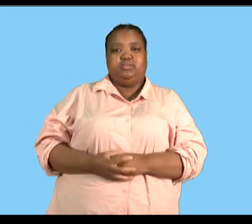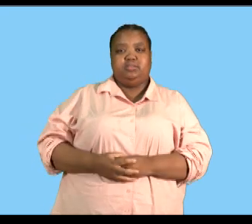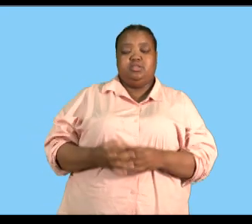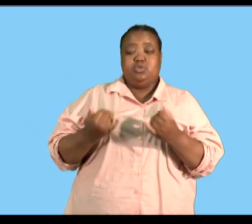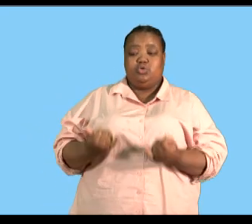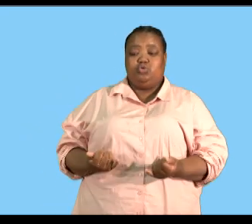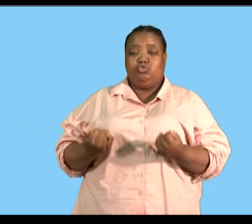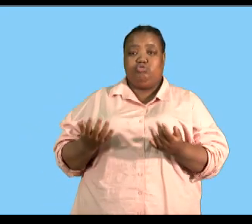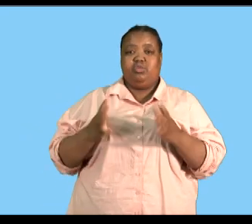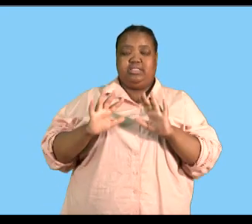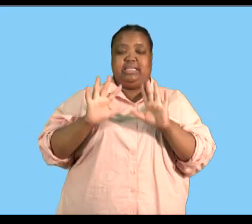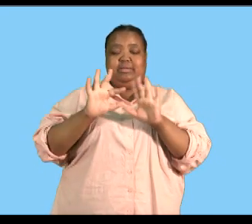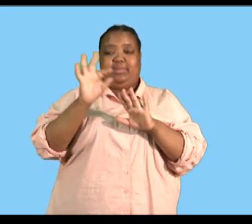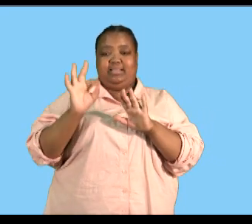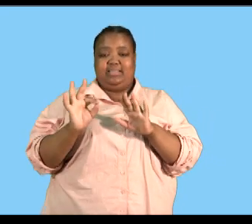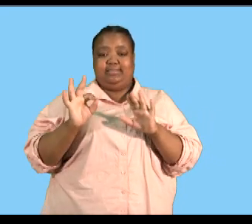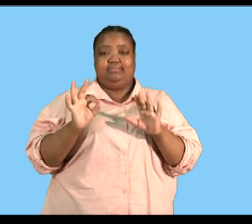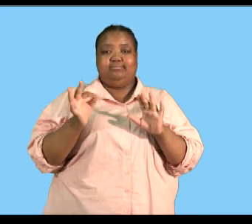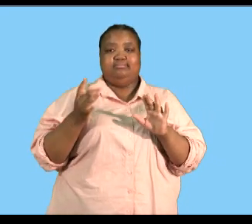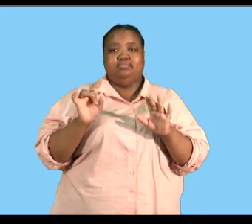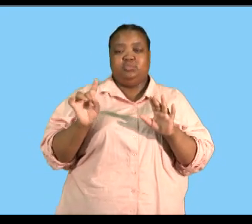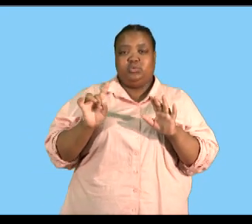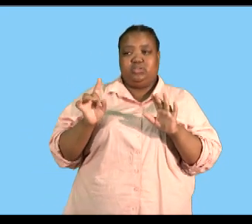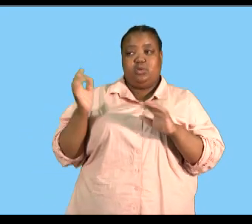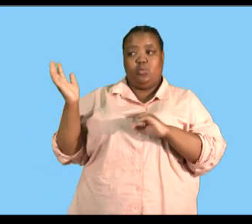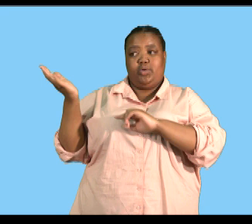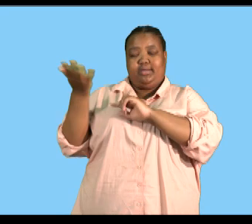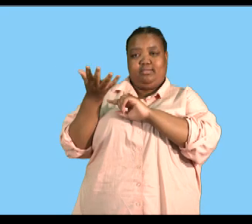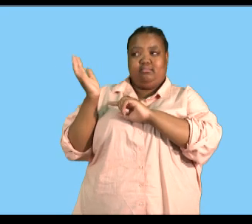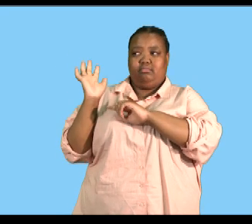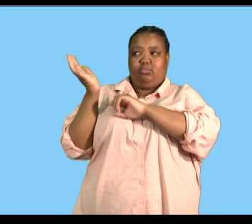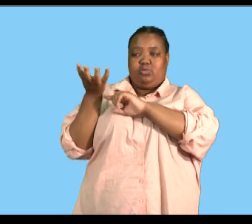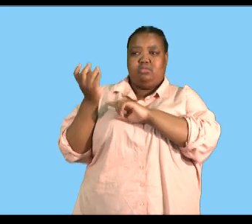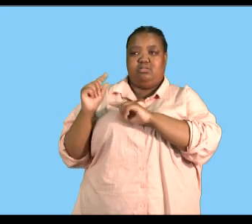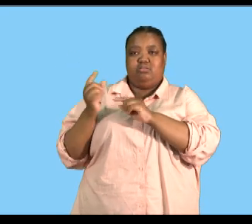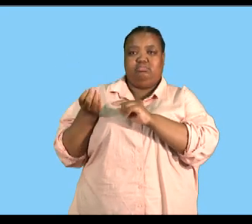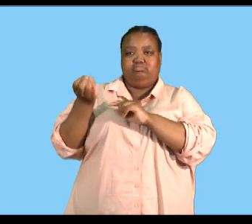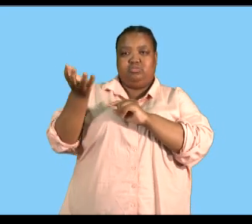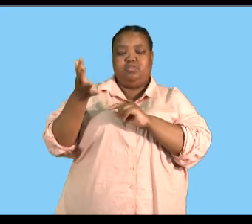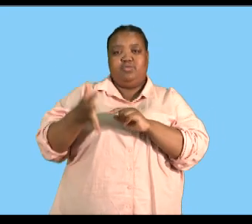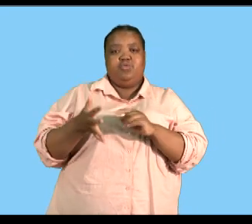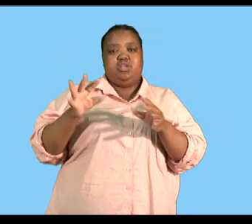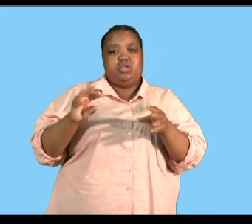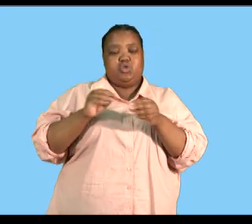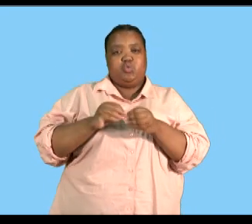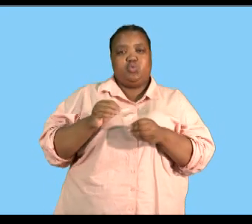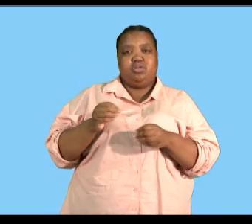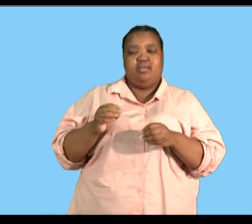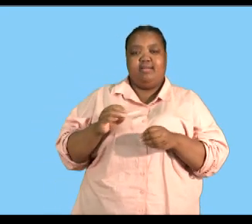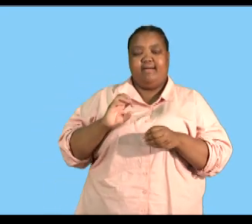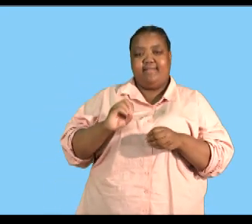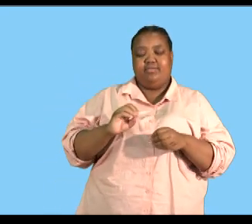10% of this amount that will go to the waiter. So now in total we have